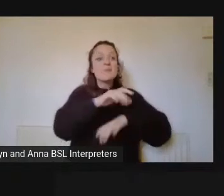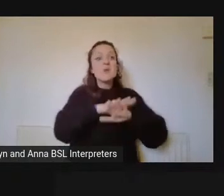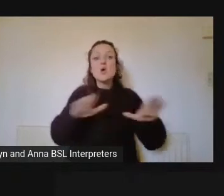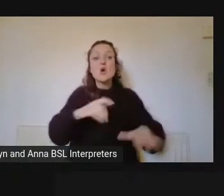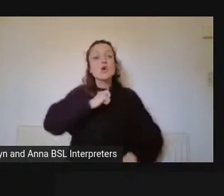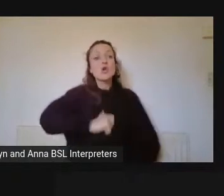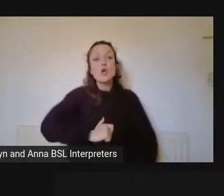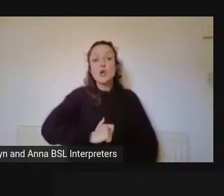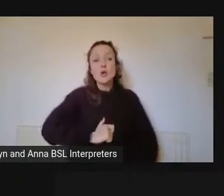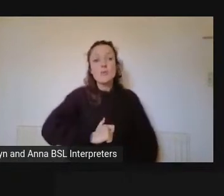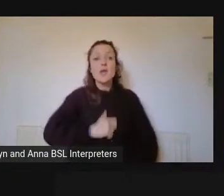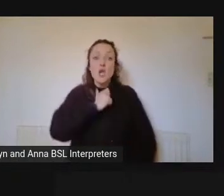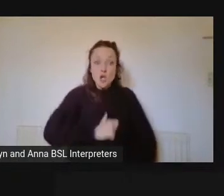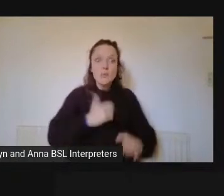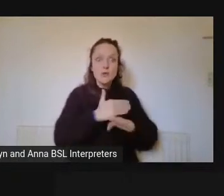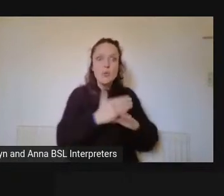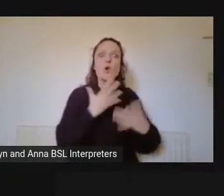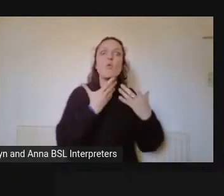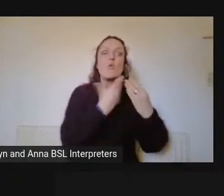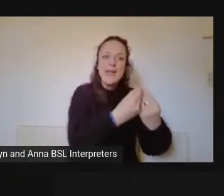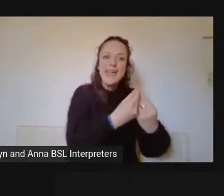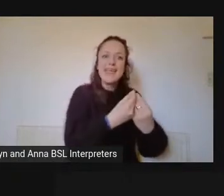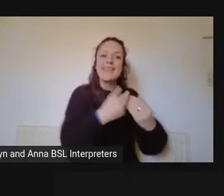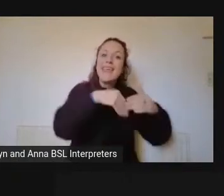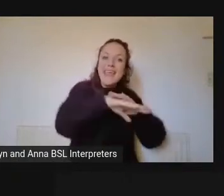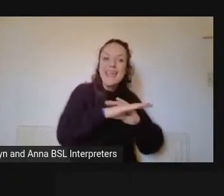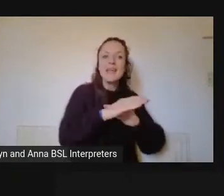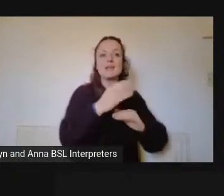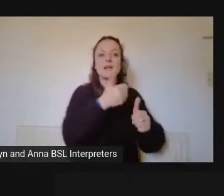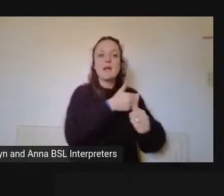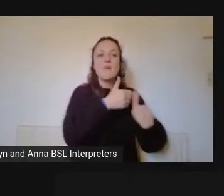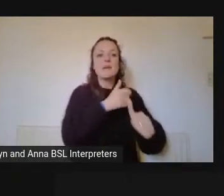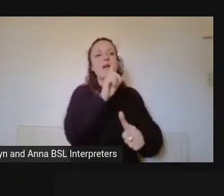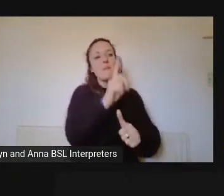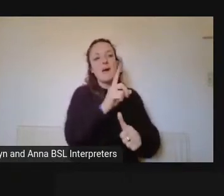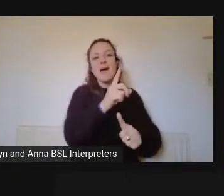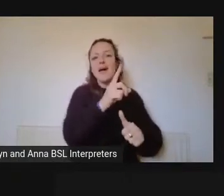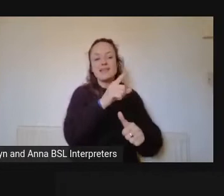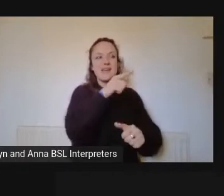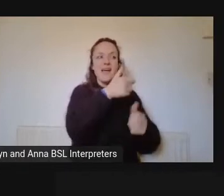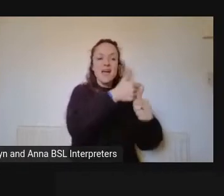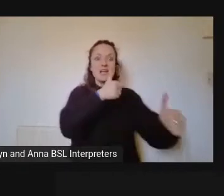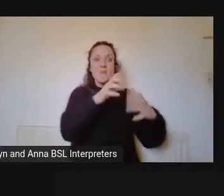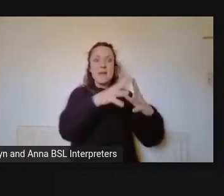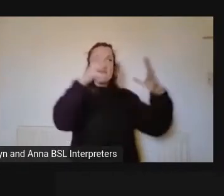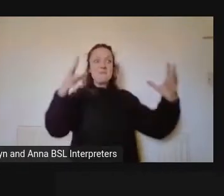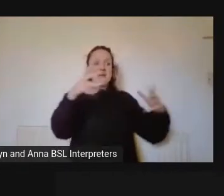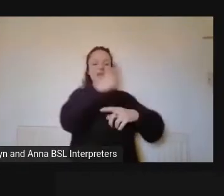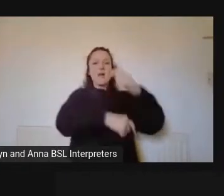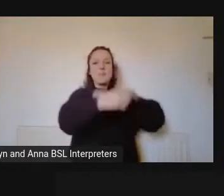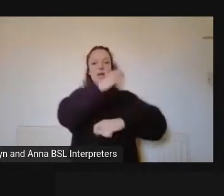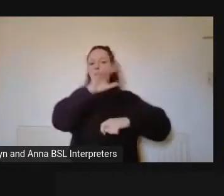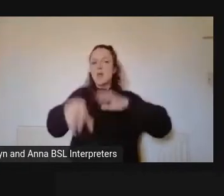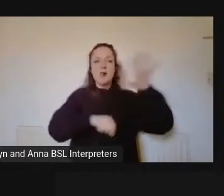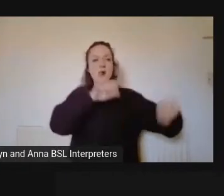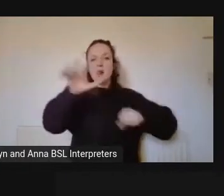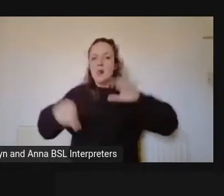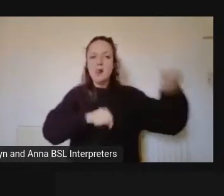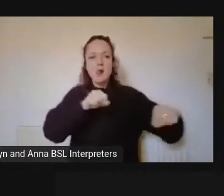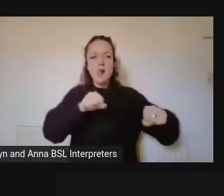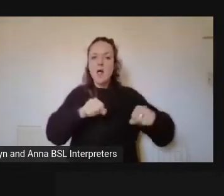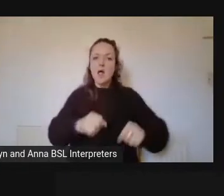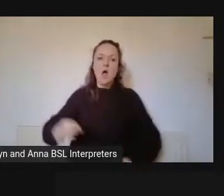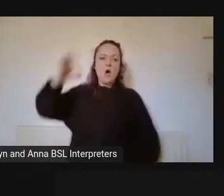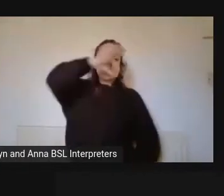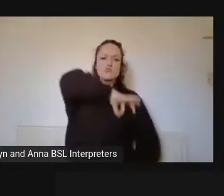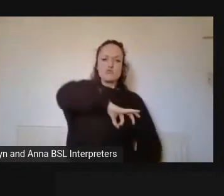the regulatory environment matters in terms of where that company is born and what it has to deal with, but its primary functions are to maximize profit,